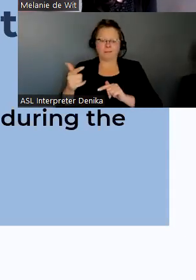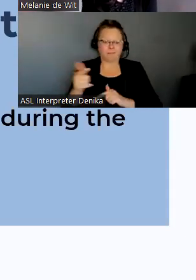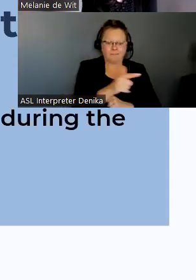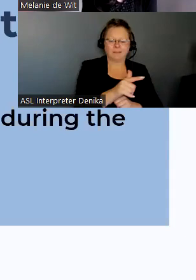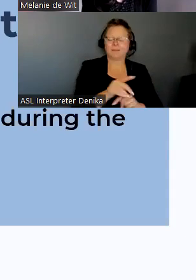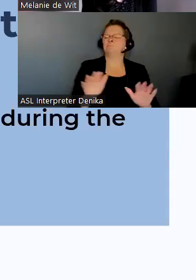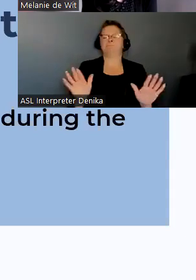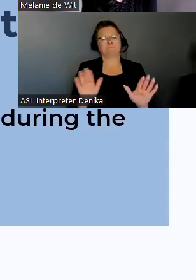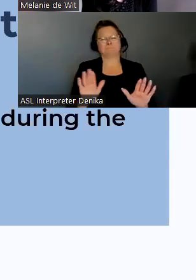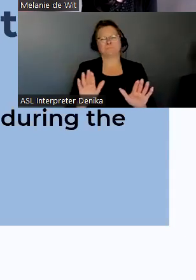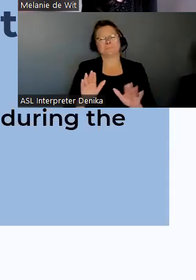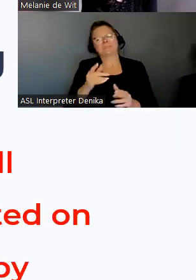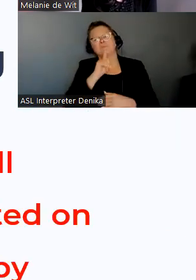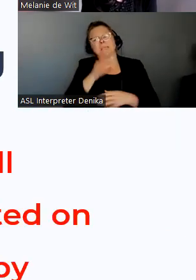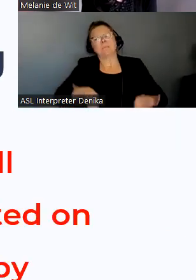any background noises.